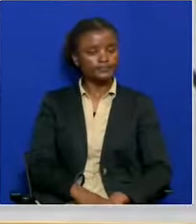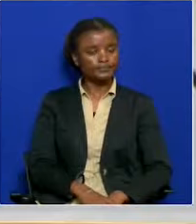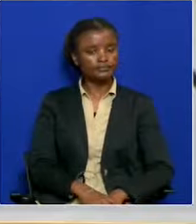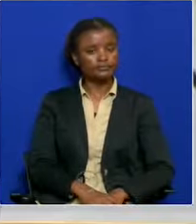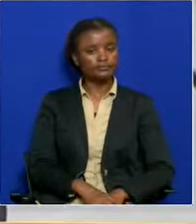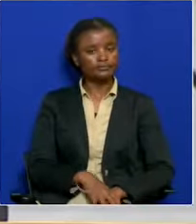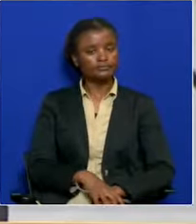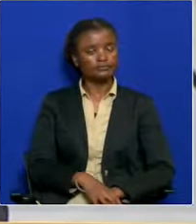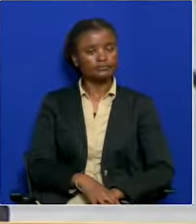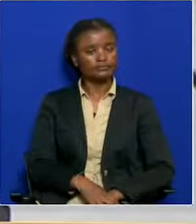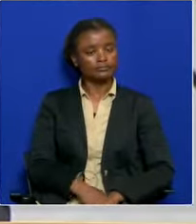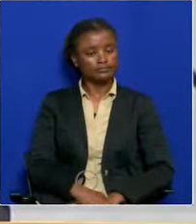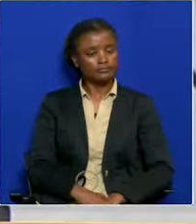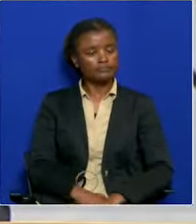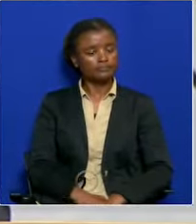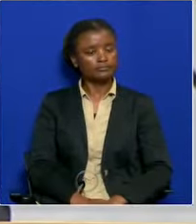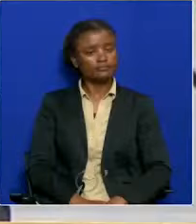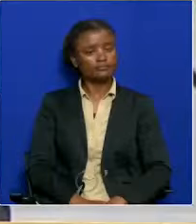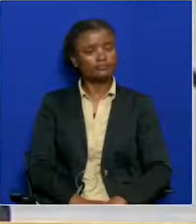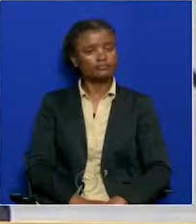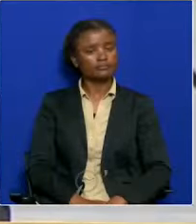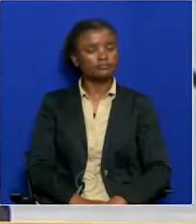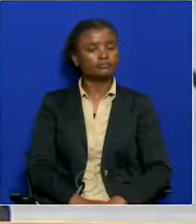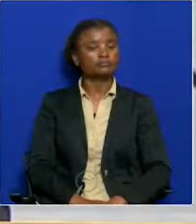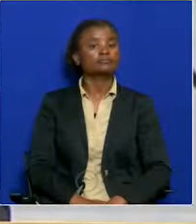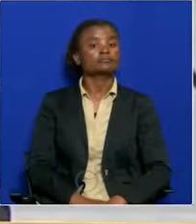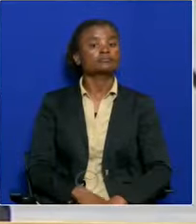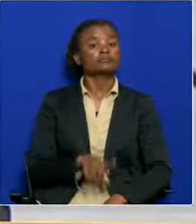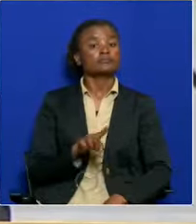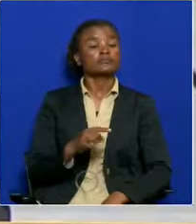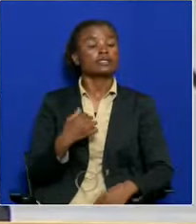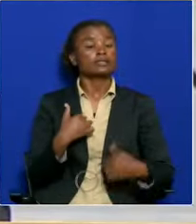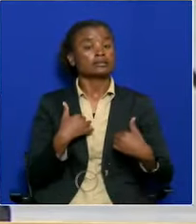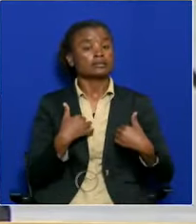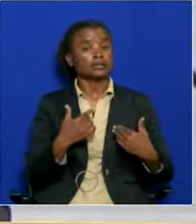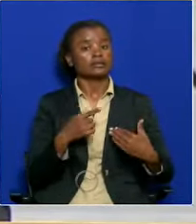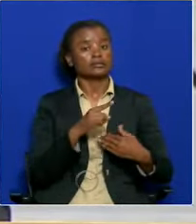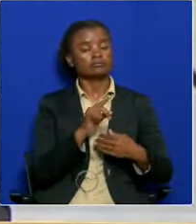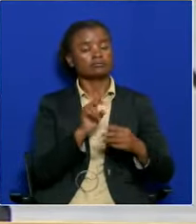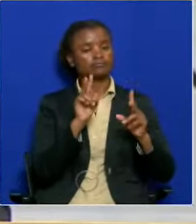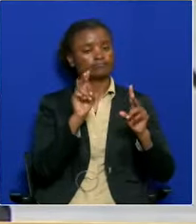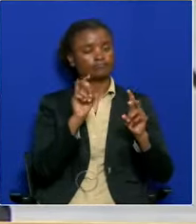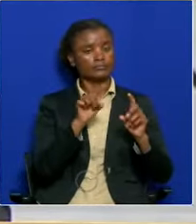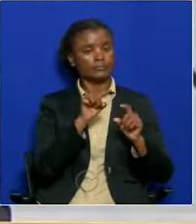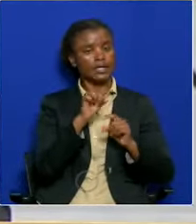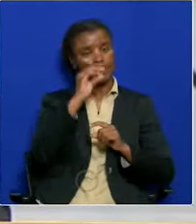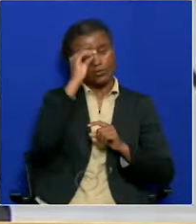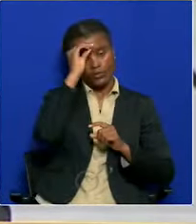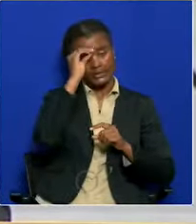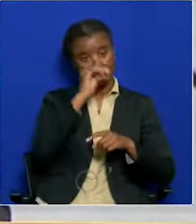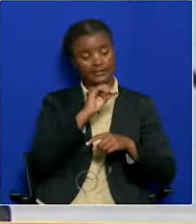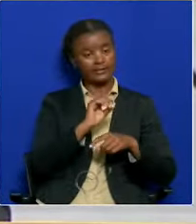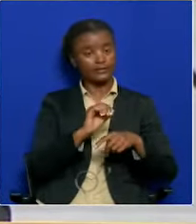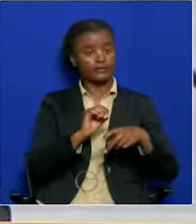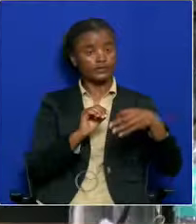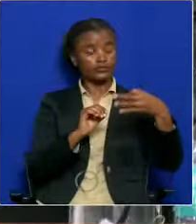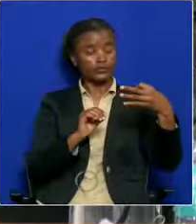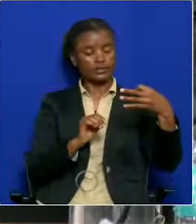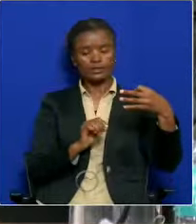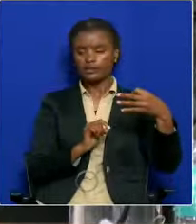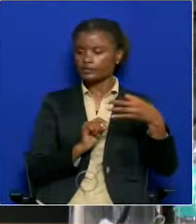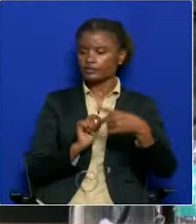Right. I will start with the police ones, the first 2. The first 3. When you say the police